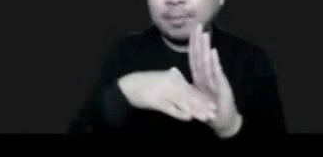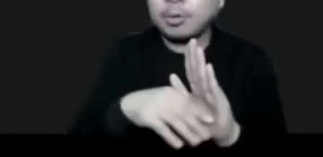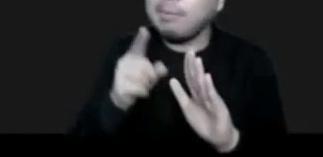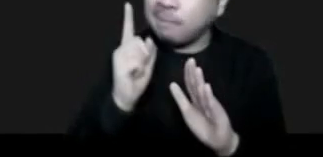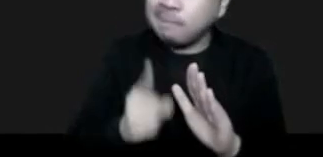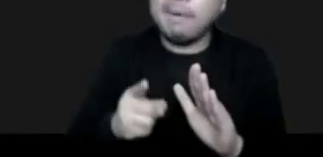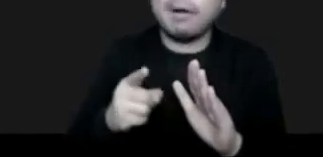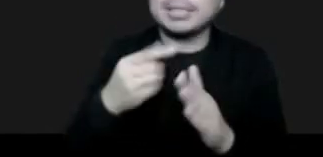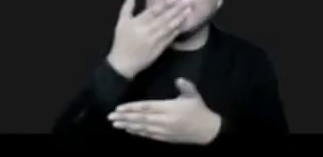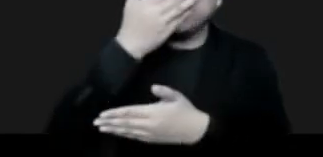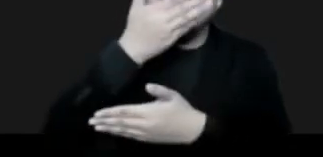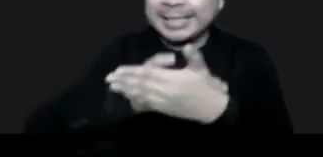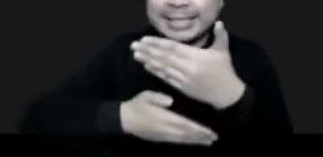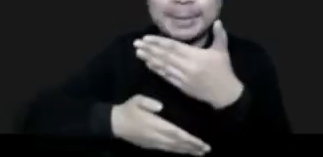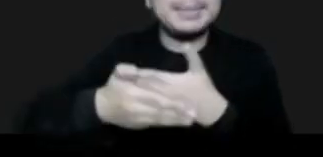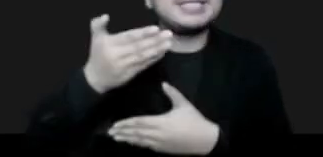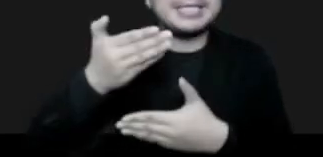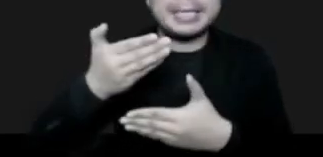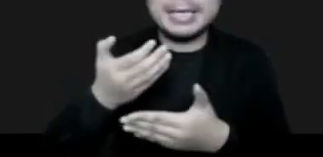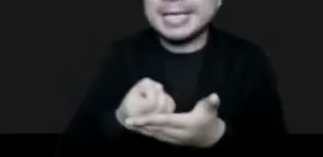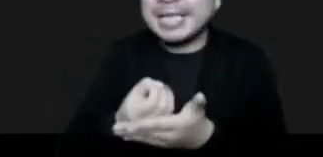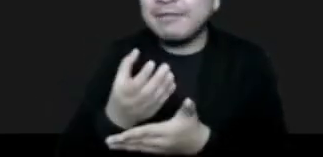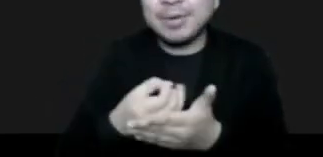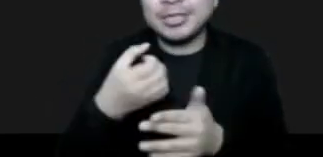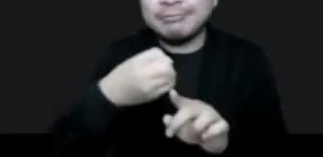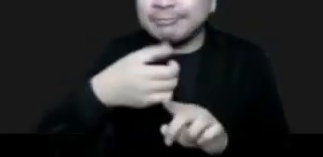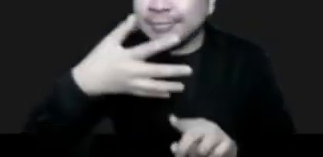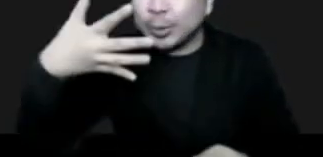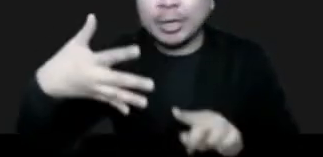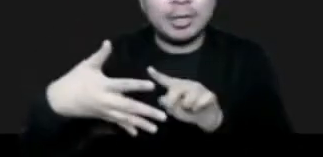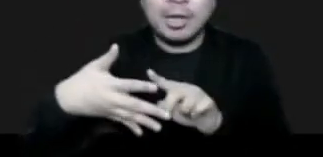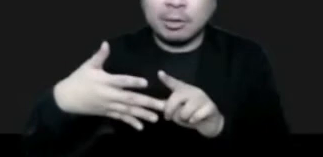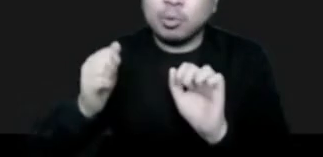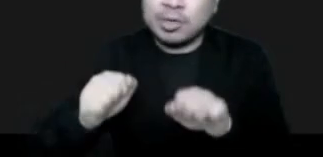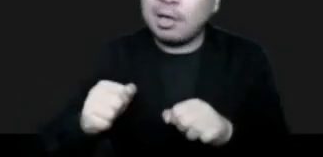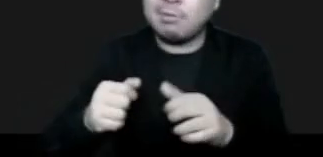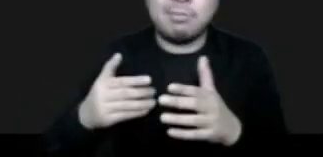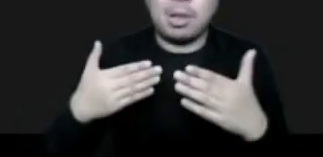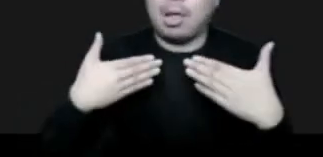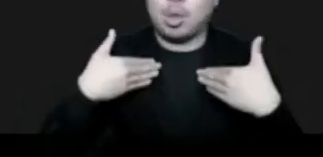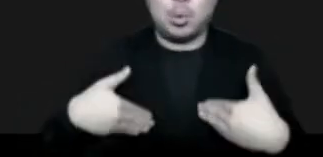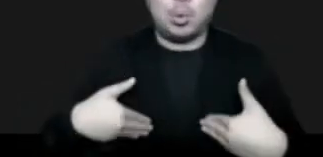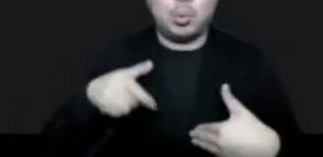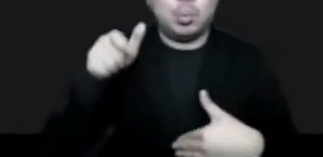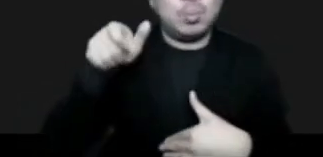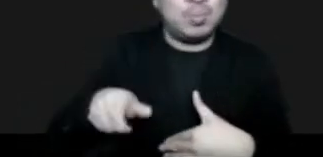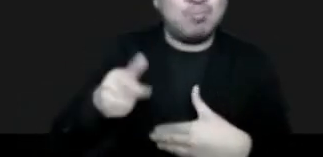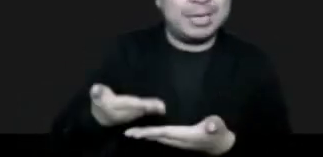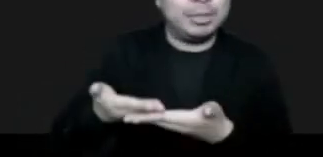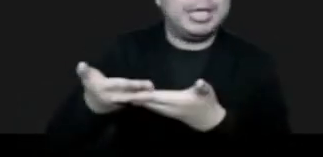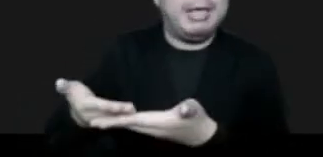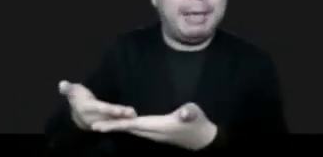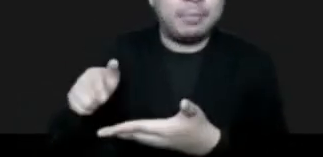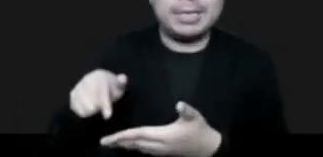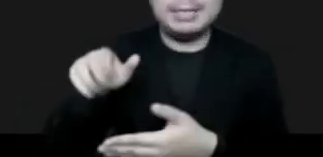disaggregated data, especially for the humanitarian responses across the region. The inclusive warning